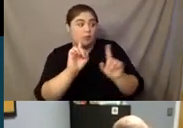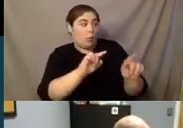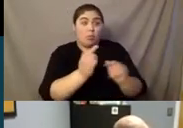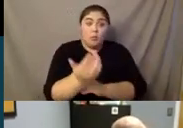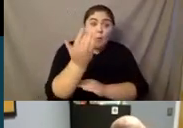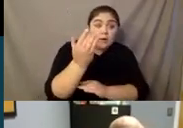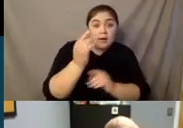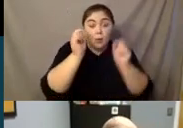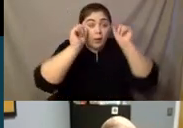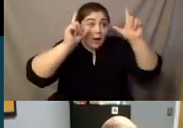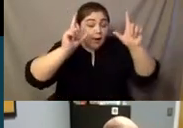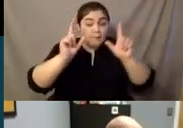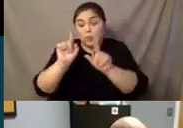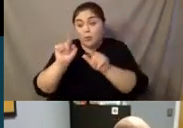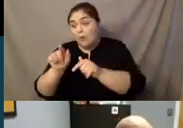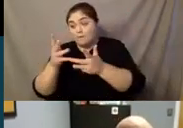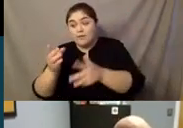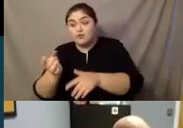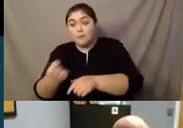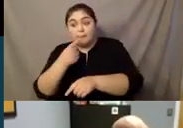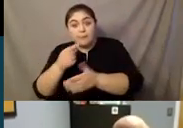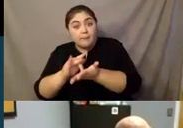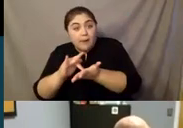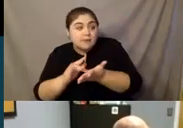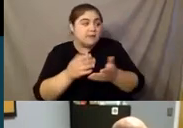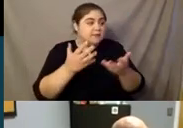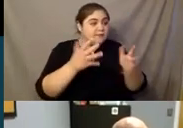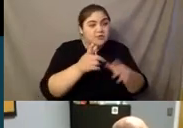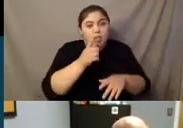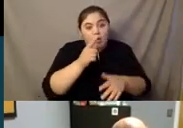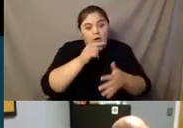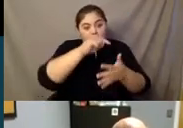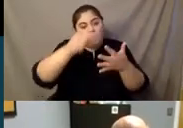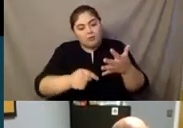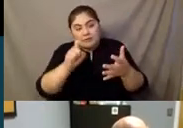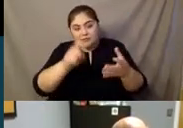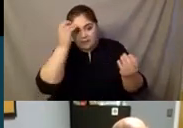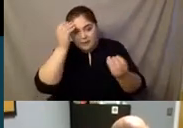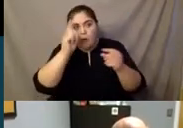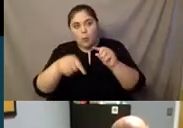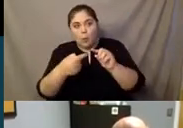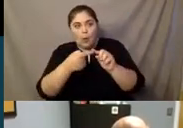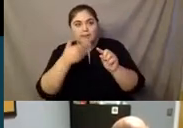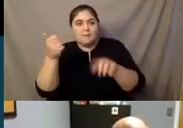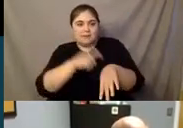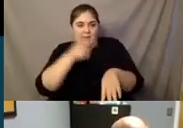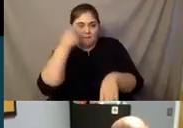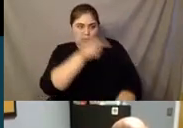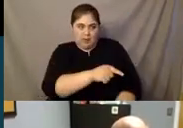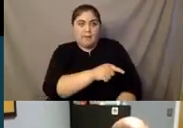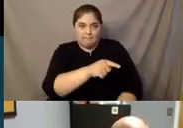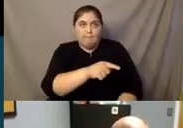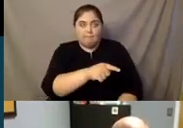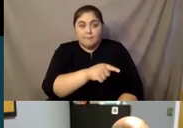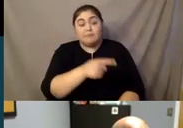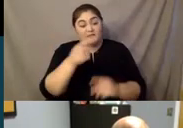after they've taken their medicine, after they've had lunch? All of those factors might require really trial and error to figure out when the best time is, which of